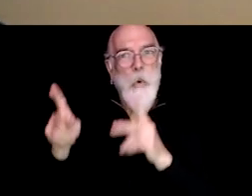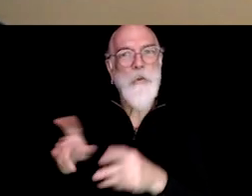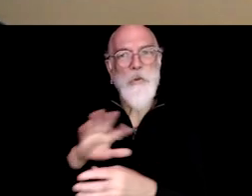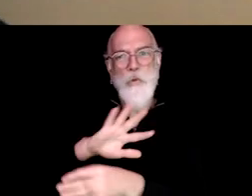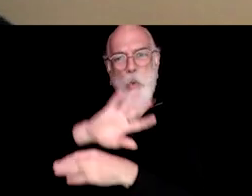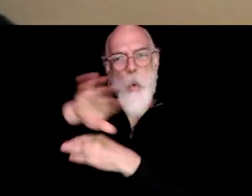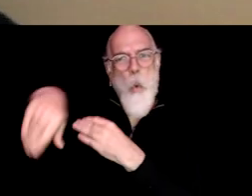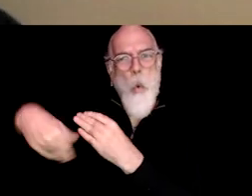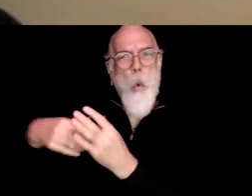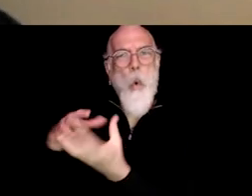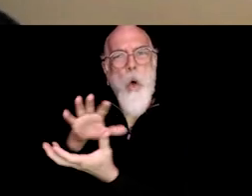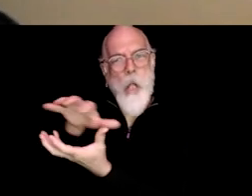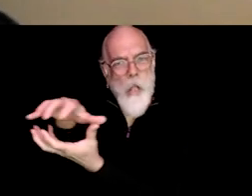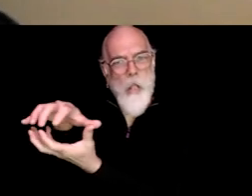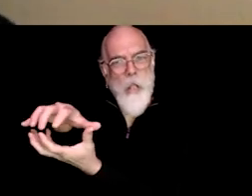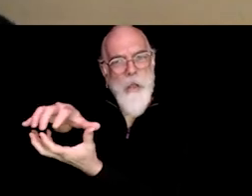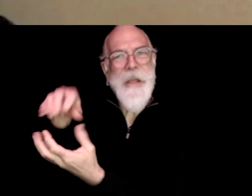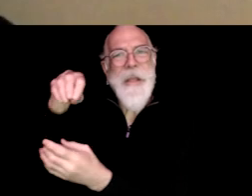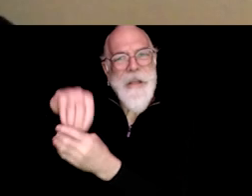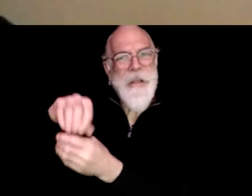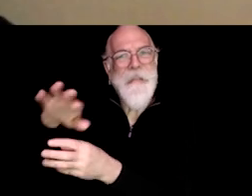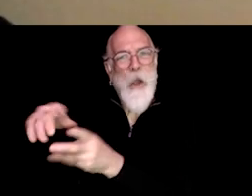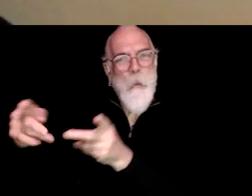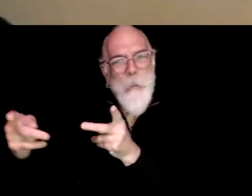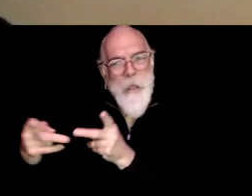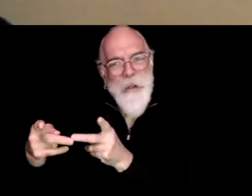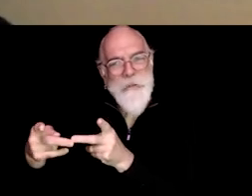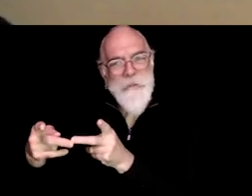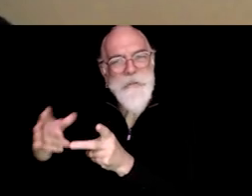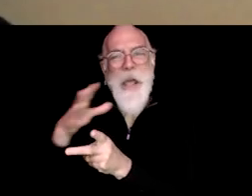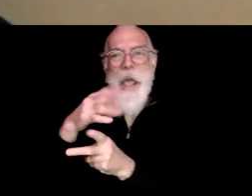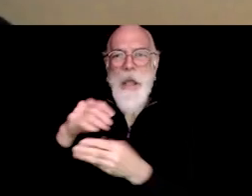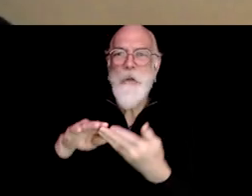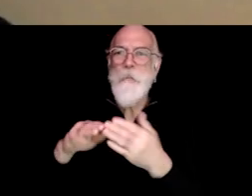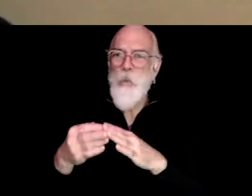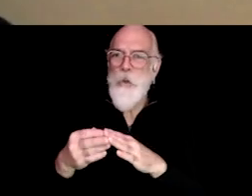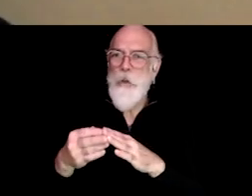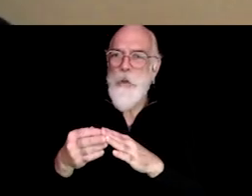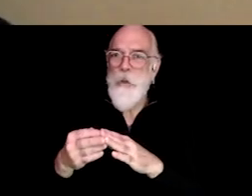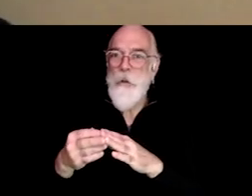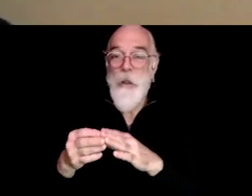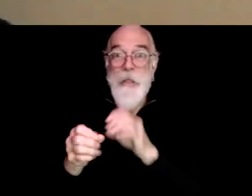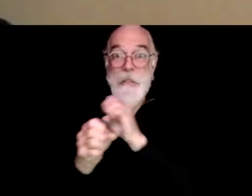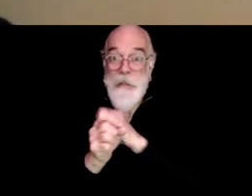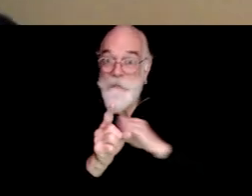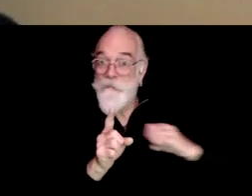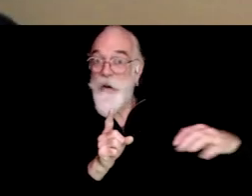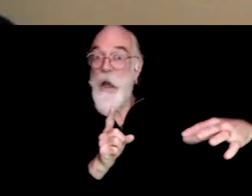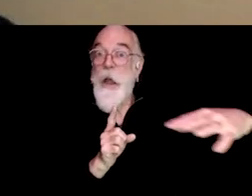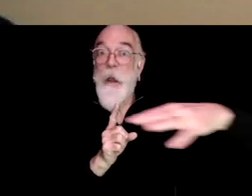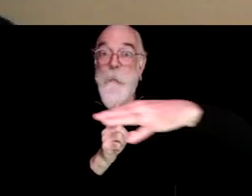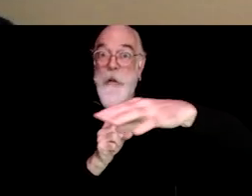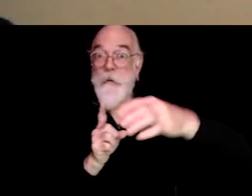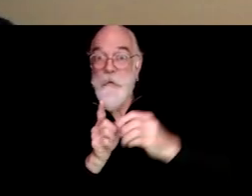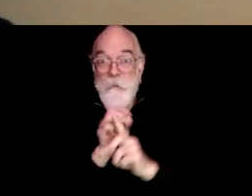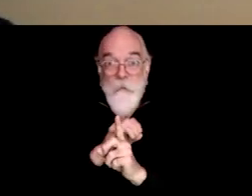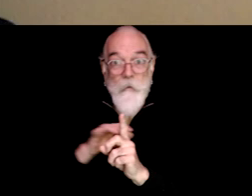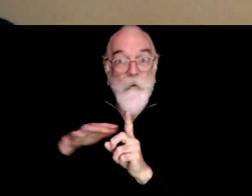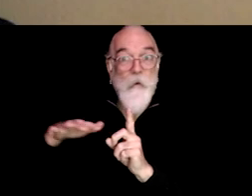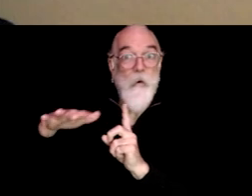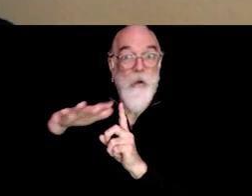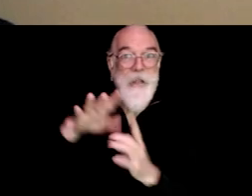community, then with the physical environment of those around them, the